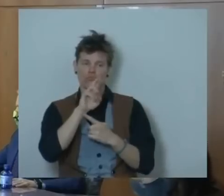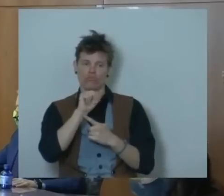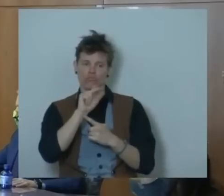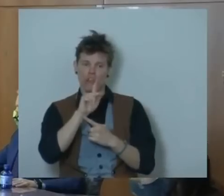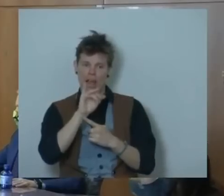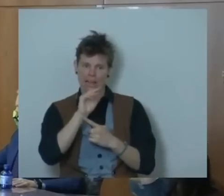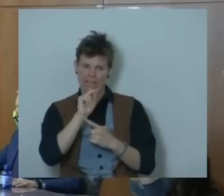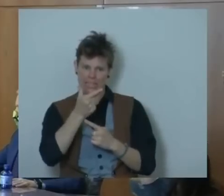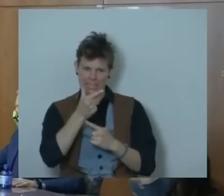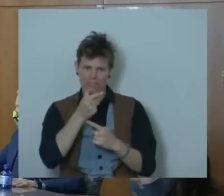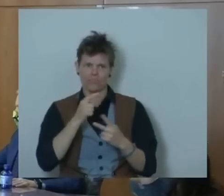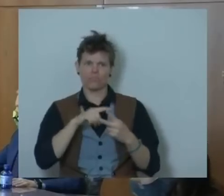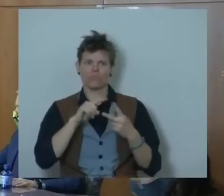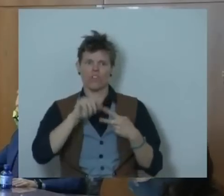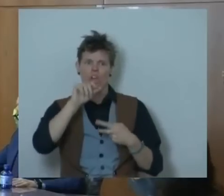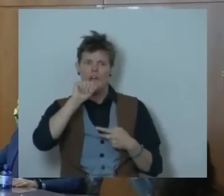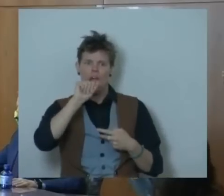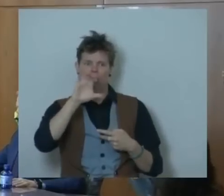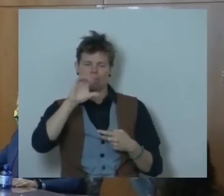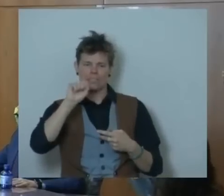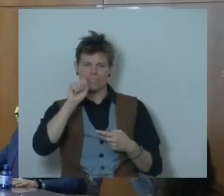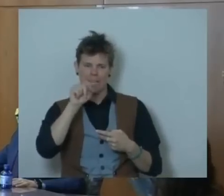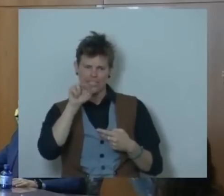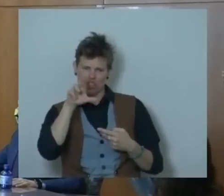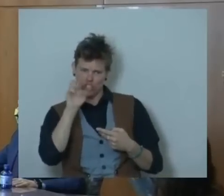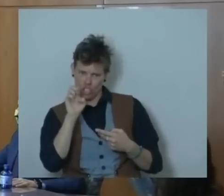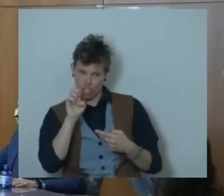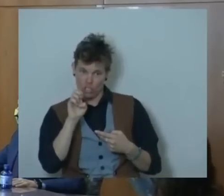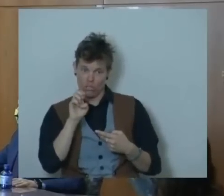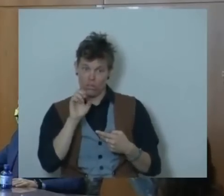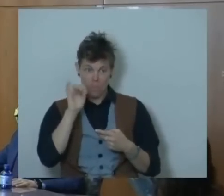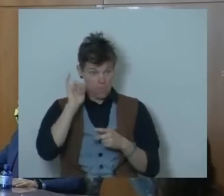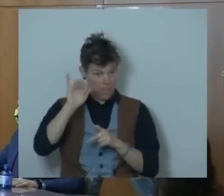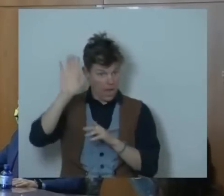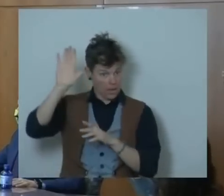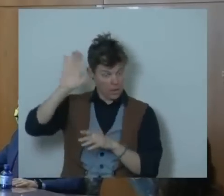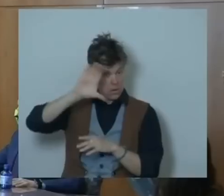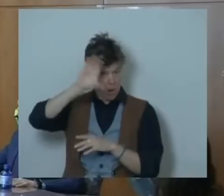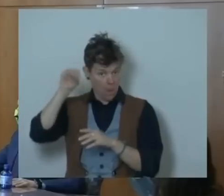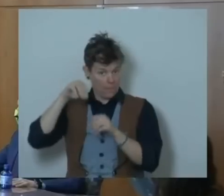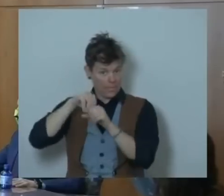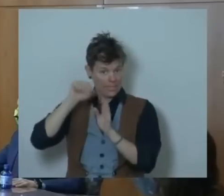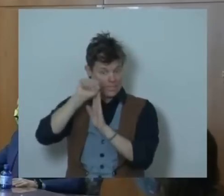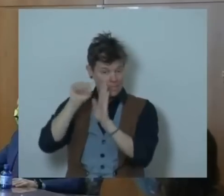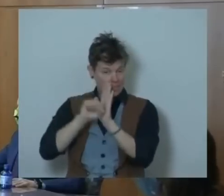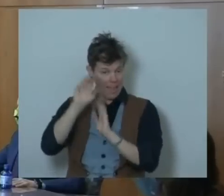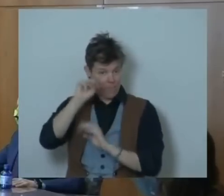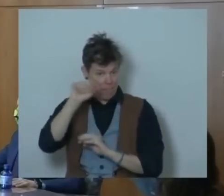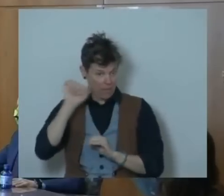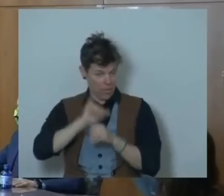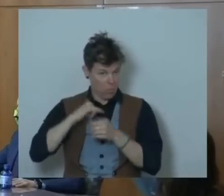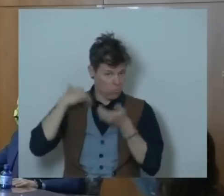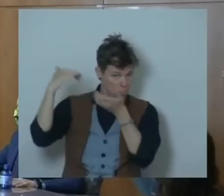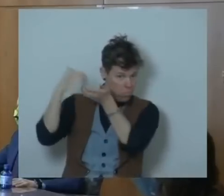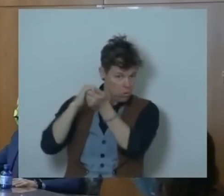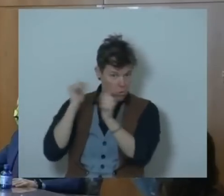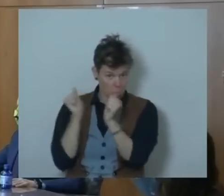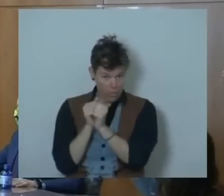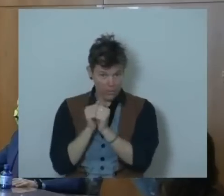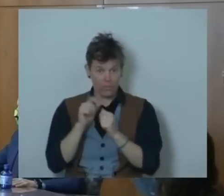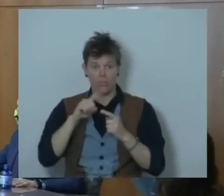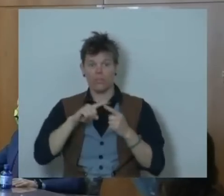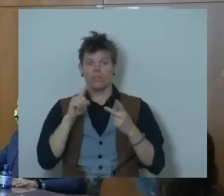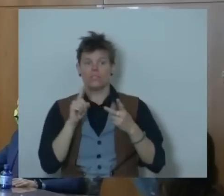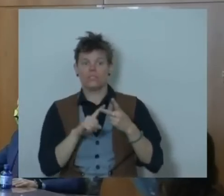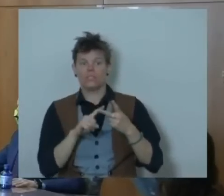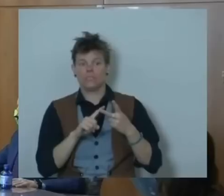that the company Massachusetts is also working with? It is. My second question relates to the serological testing. I've been reading that those